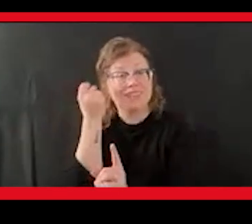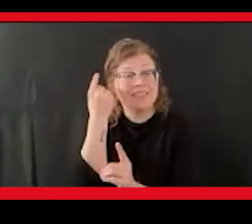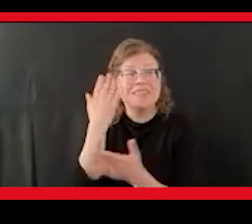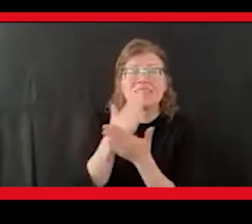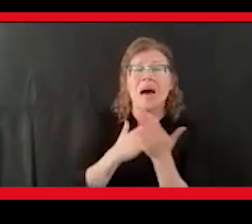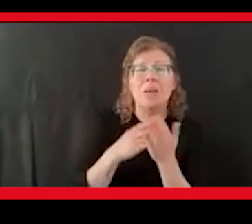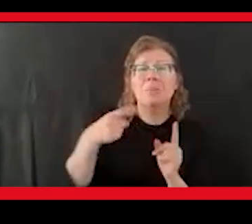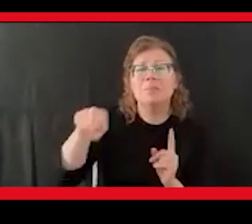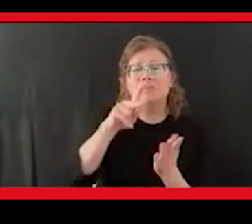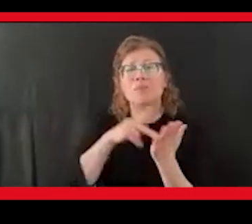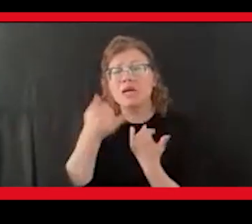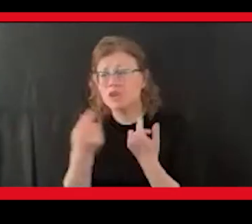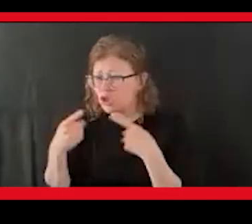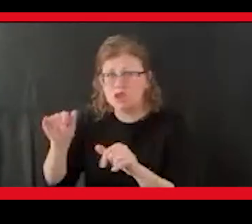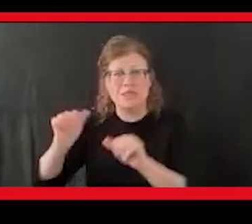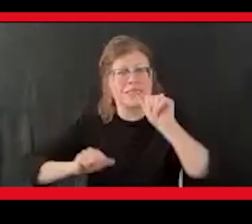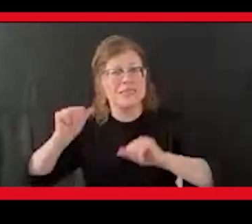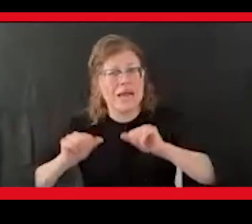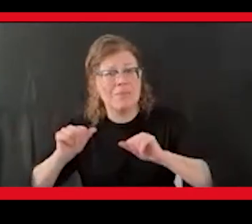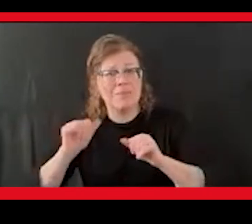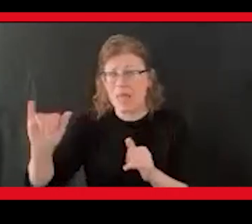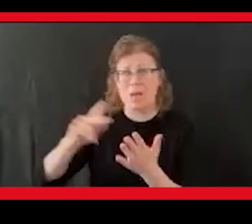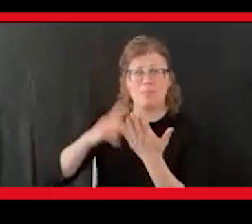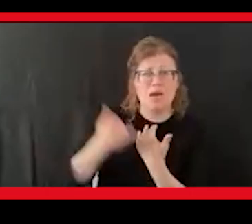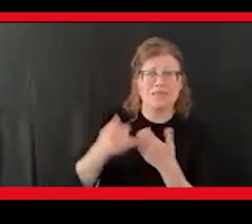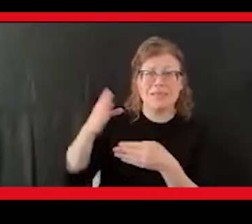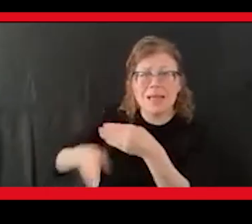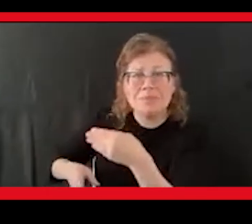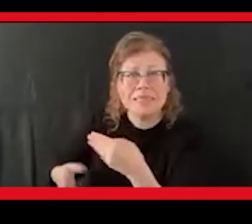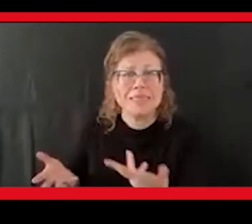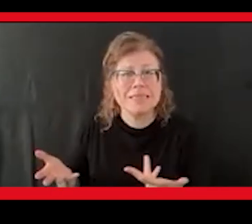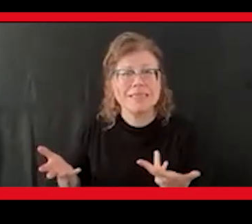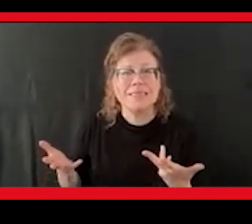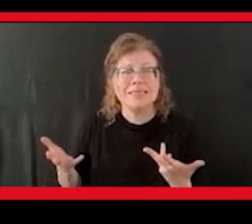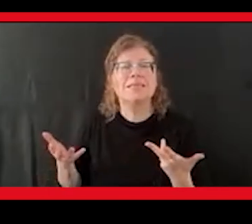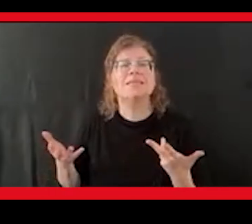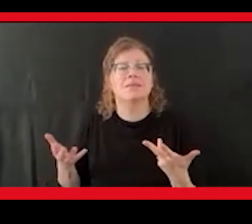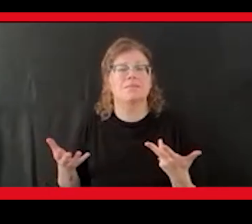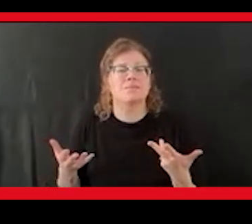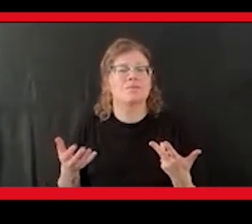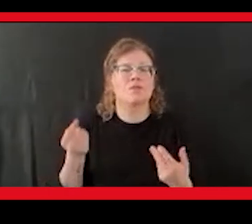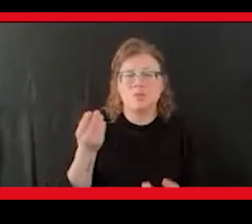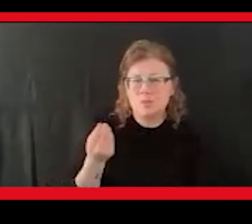completed. We have seen assessors wondering how the organization fared without